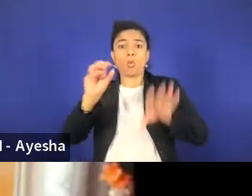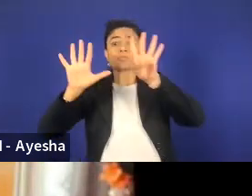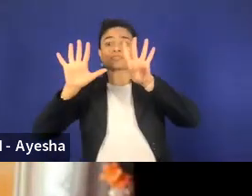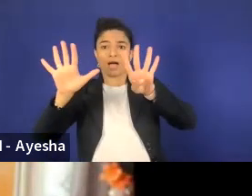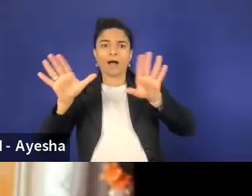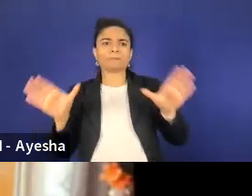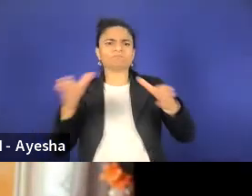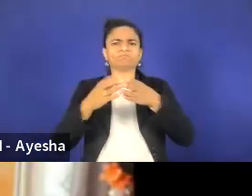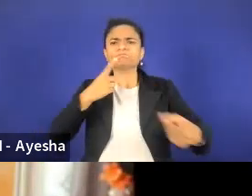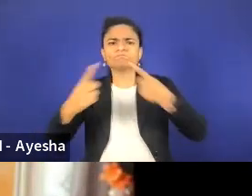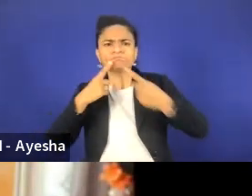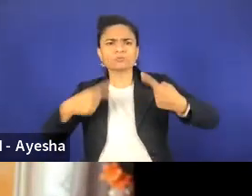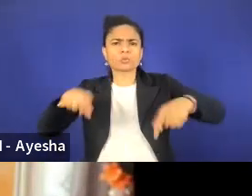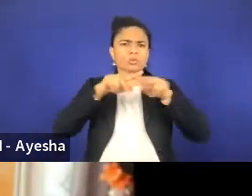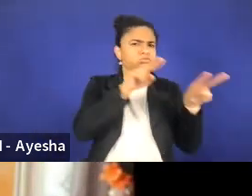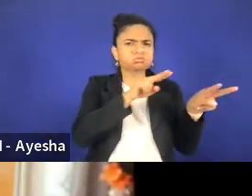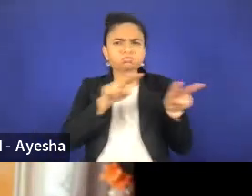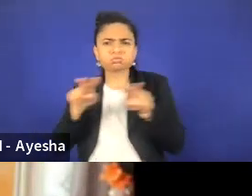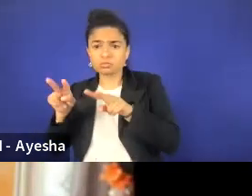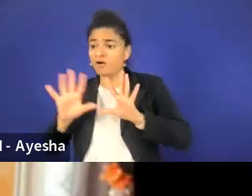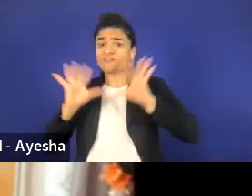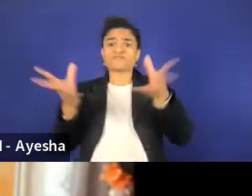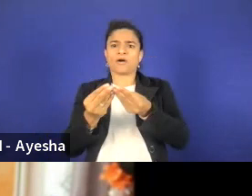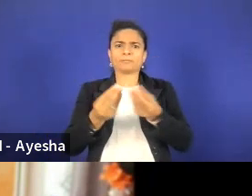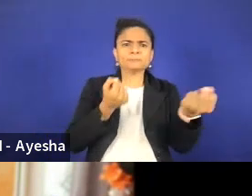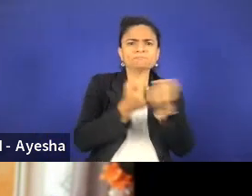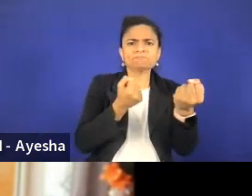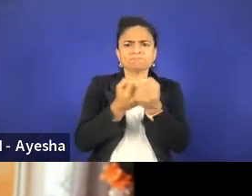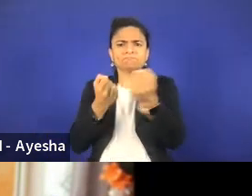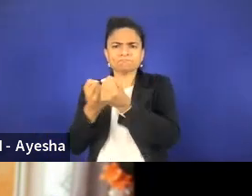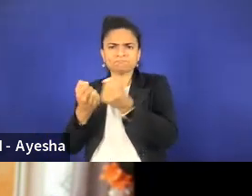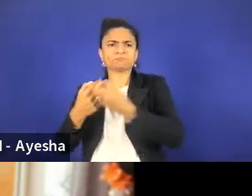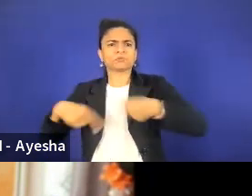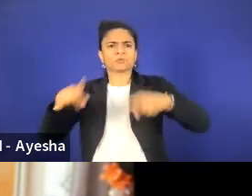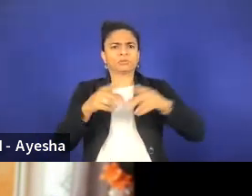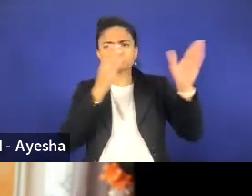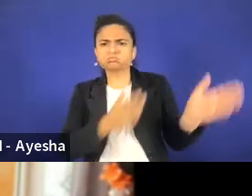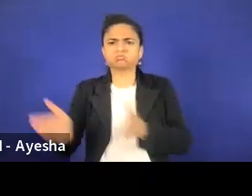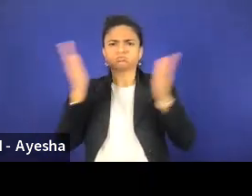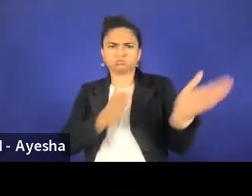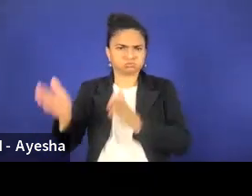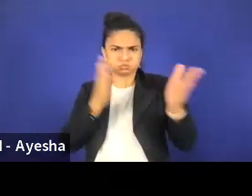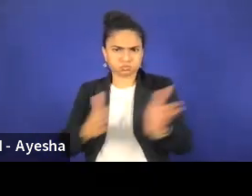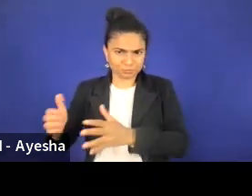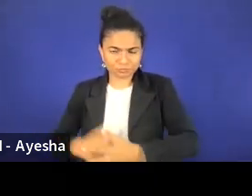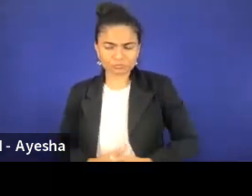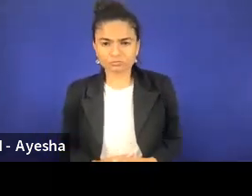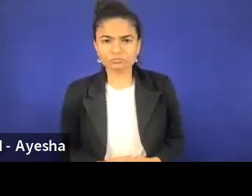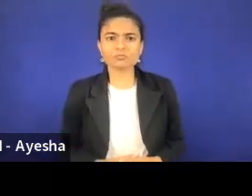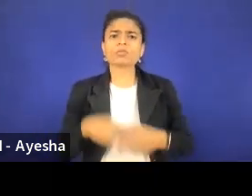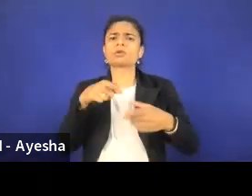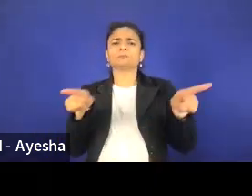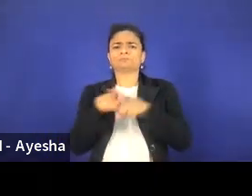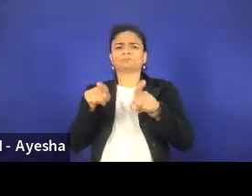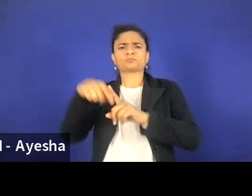the expansion of the criteria of the Care and Protection Scheme, CPS, from only kinship care to also